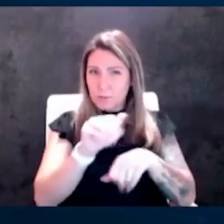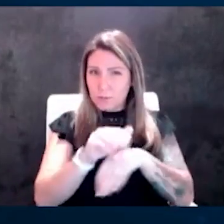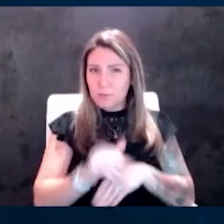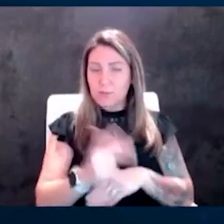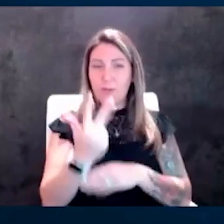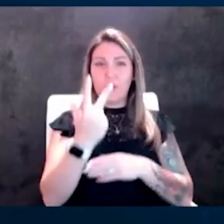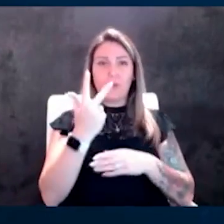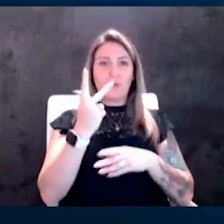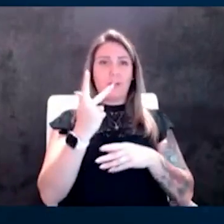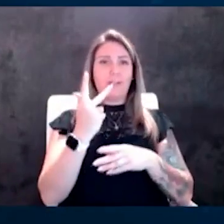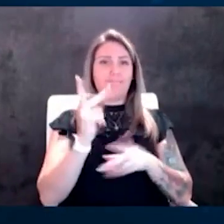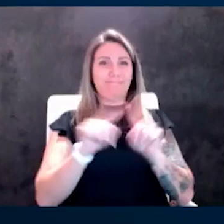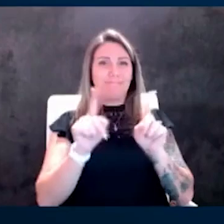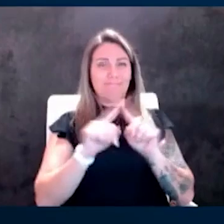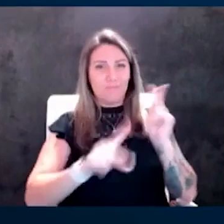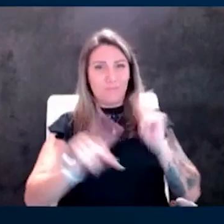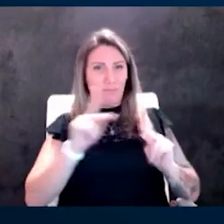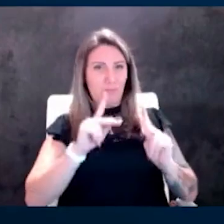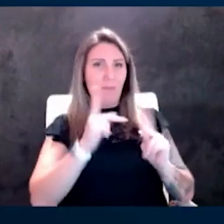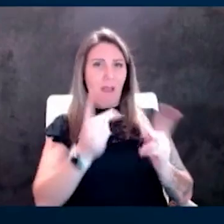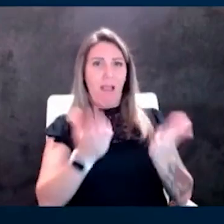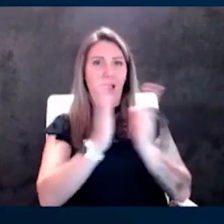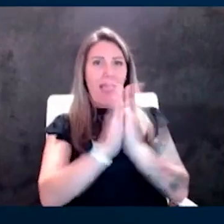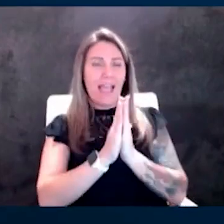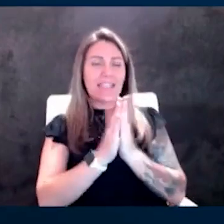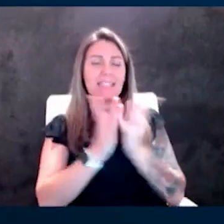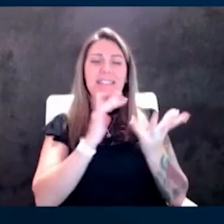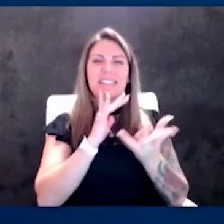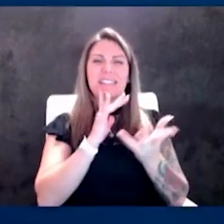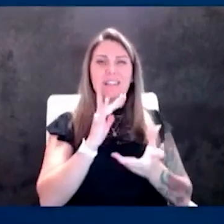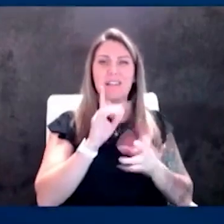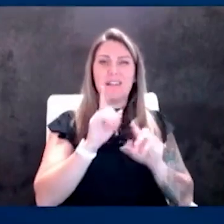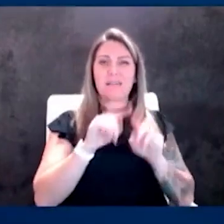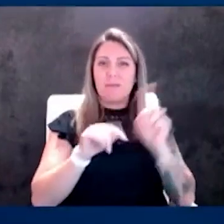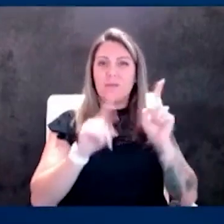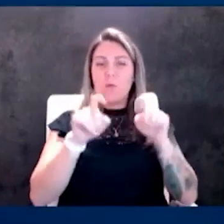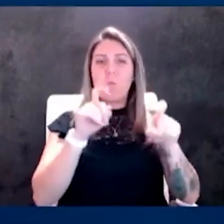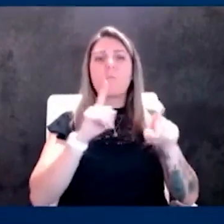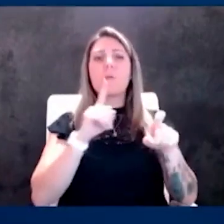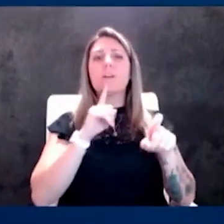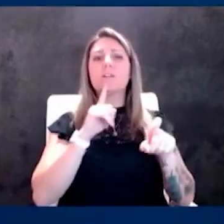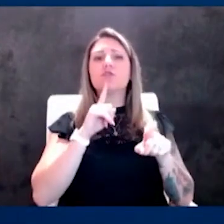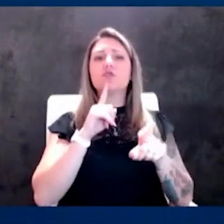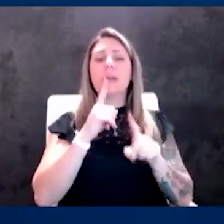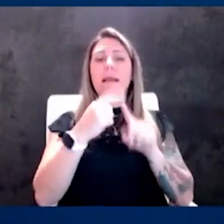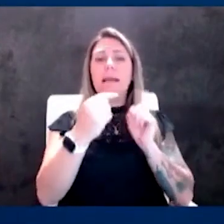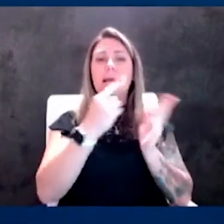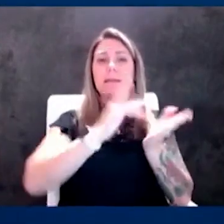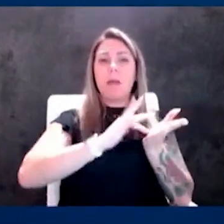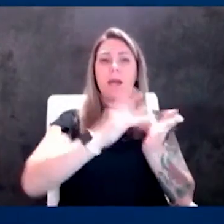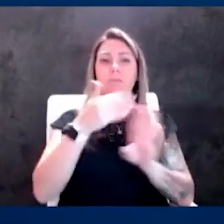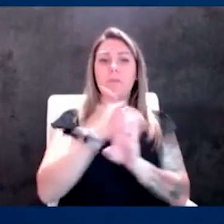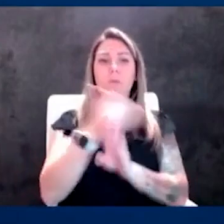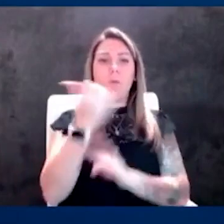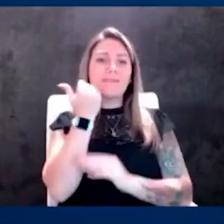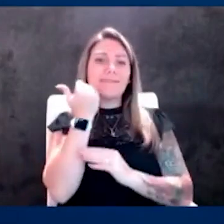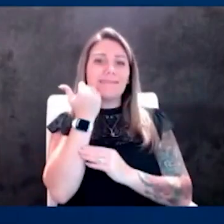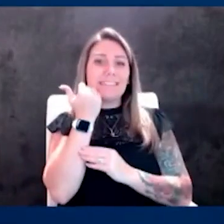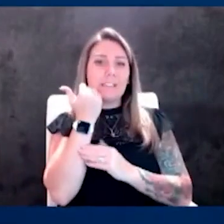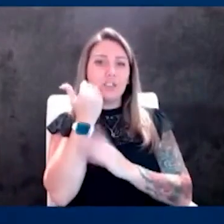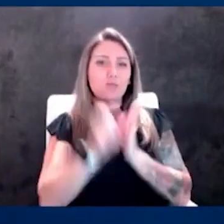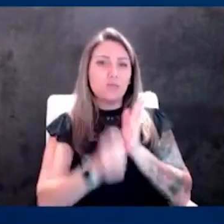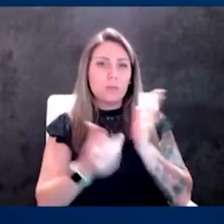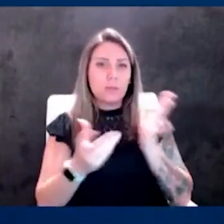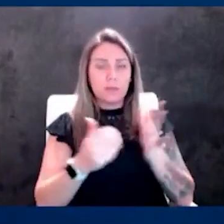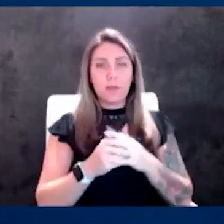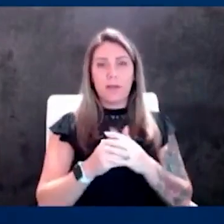asked similar versions of this one involving antibiotics before a dental procedure. Angela and Vicky